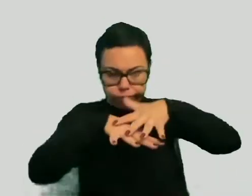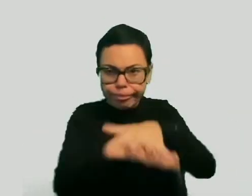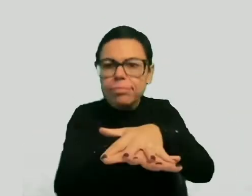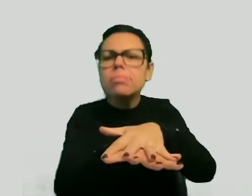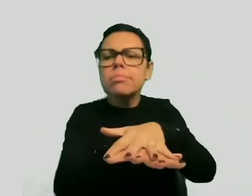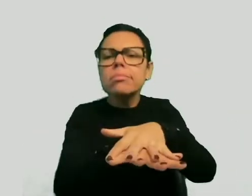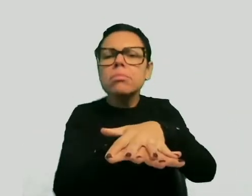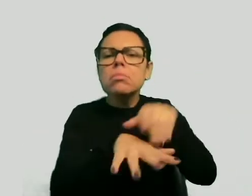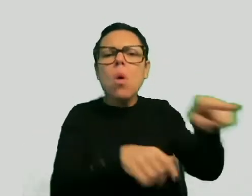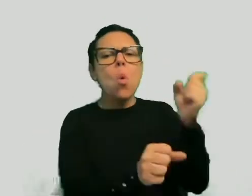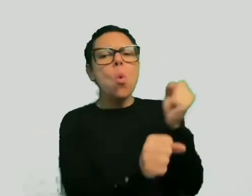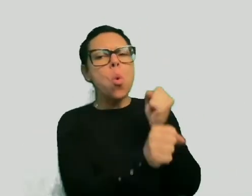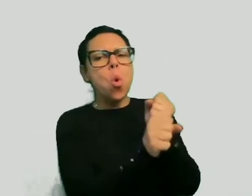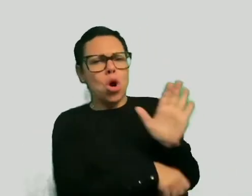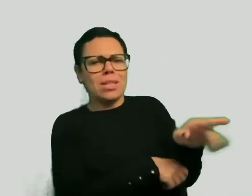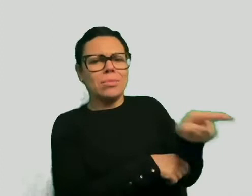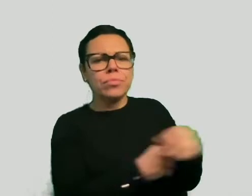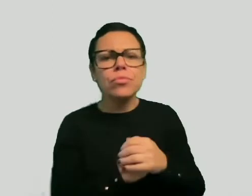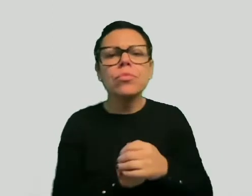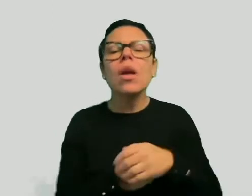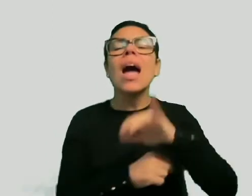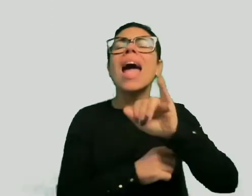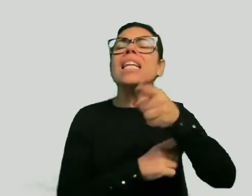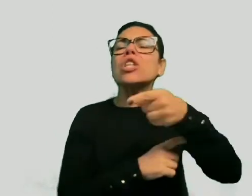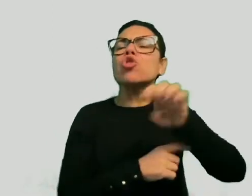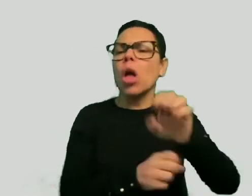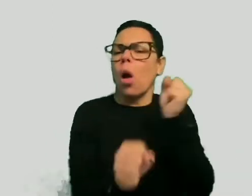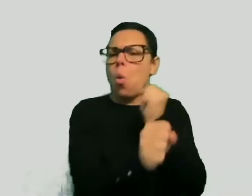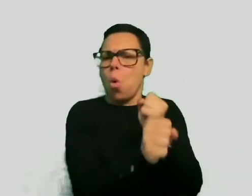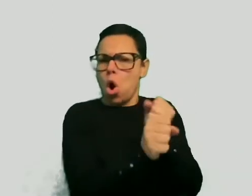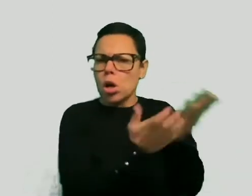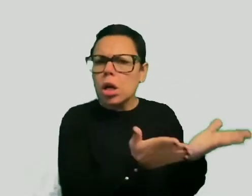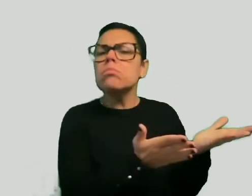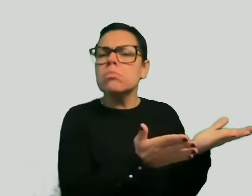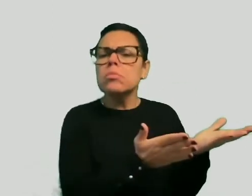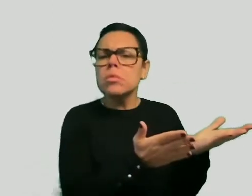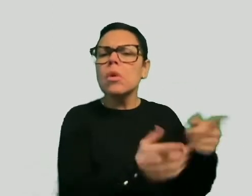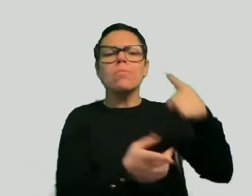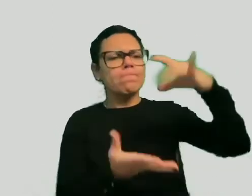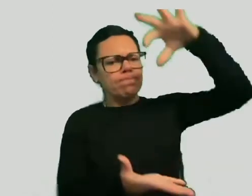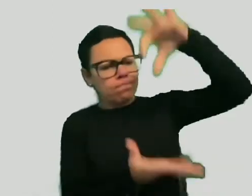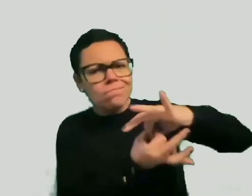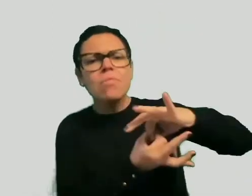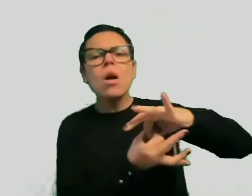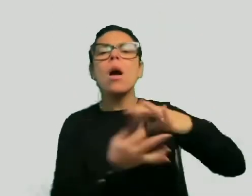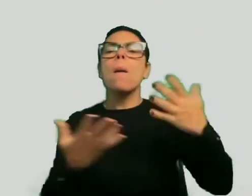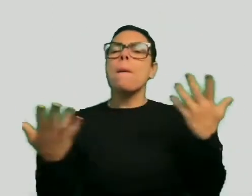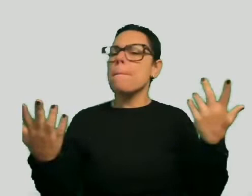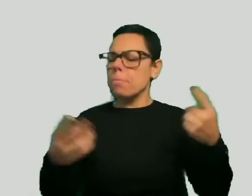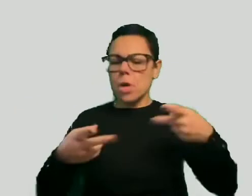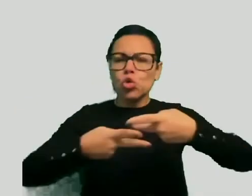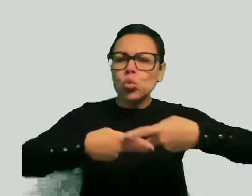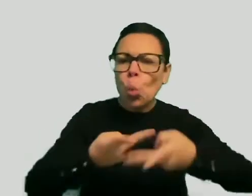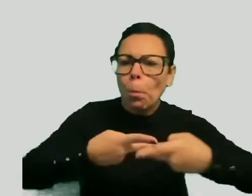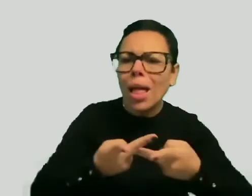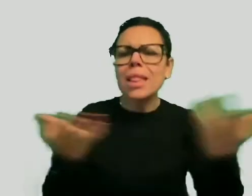you lead gender mainstreaming in 3 main areas: policy support, development of gender mainstreaming tools and methods, and your statistics database, and